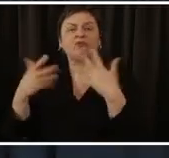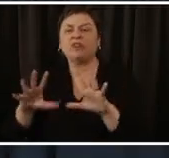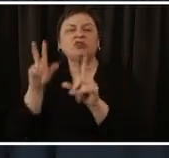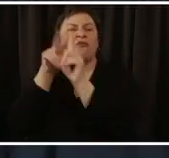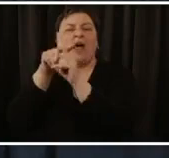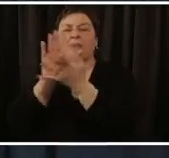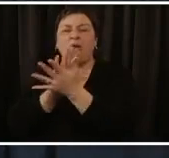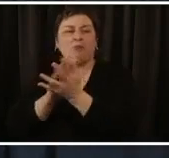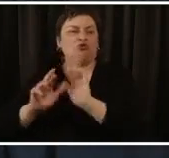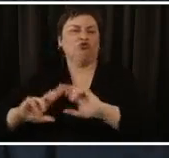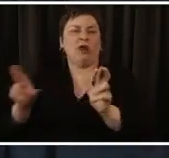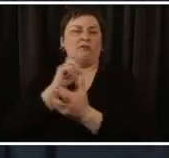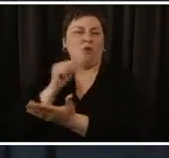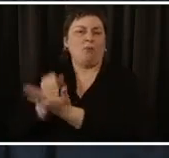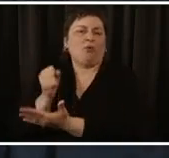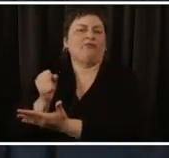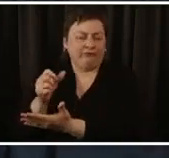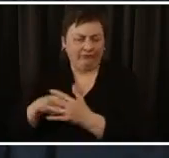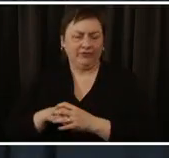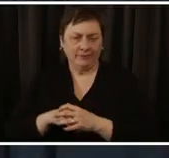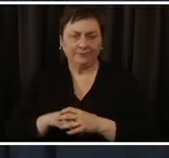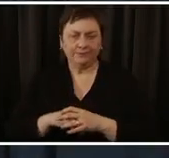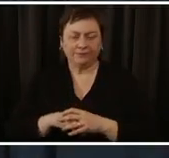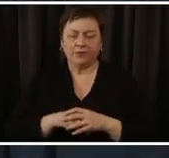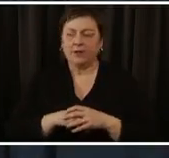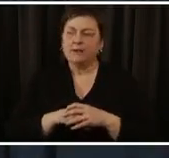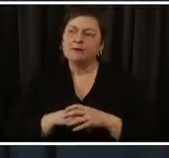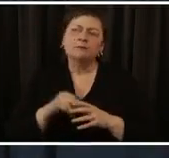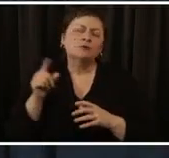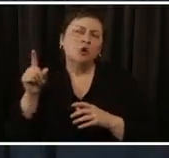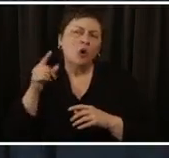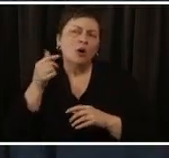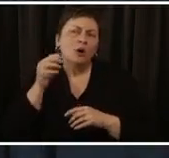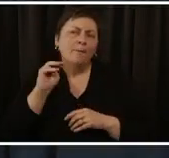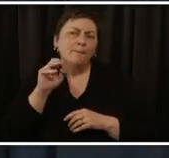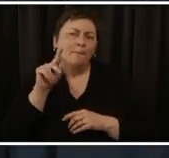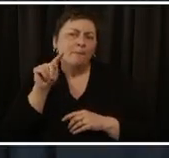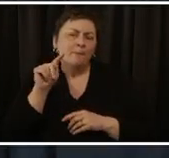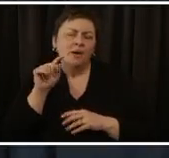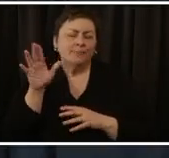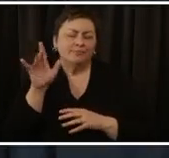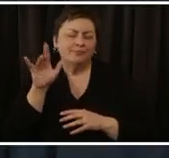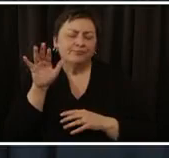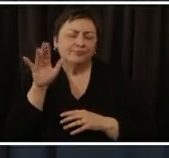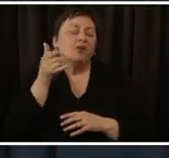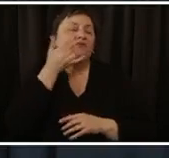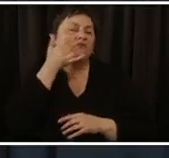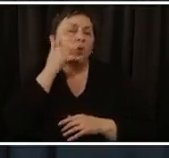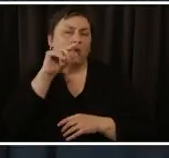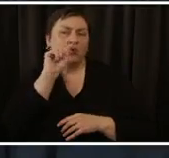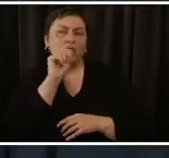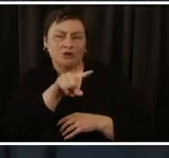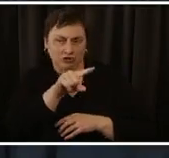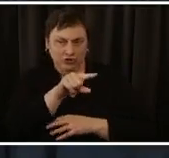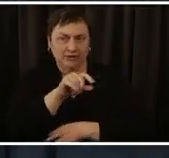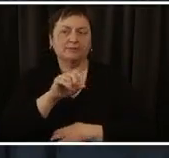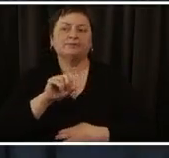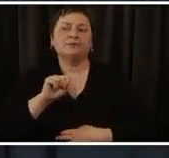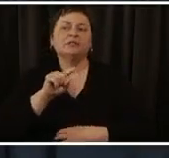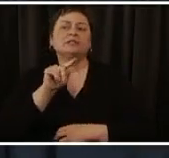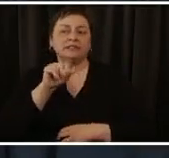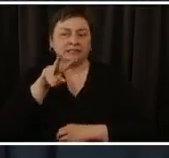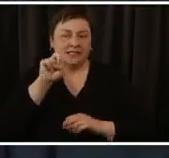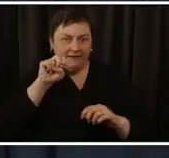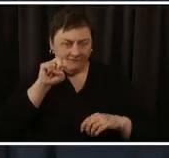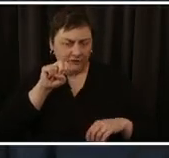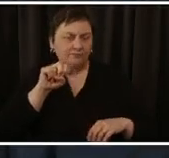Governor Steve Steger, I did have a follow-up. I apologize, I was muted. You had mentioned the spot checks. Is there any effort by the state to step that up